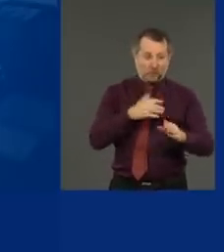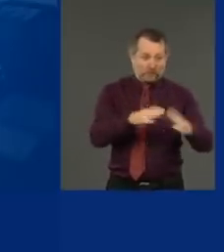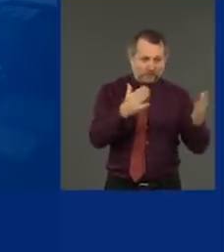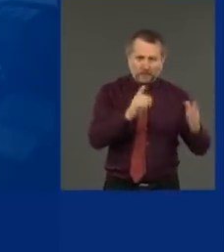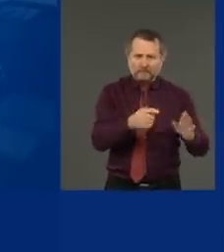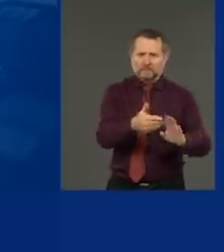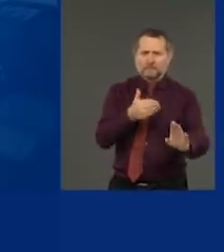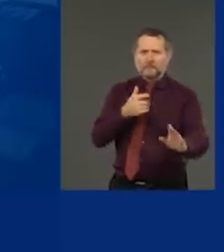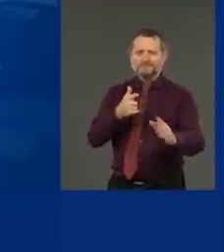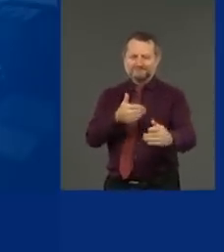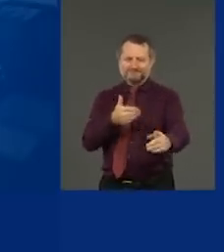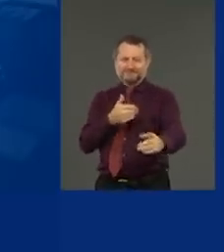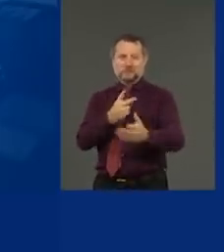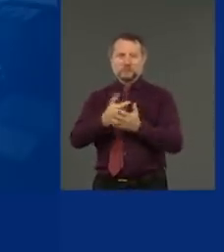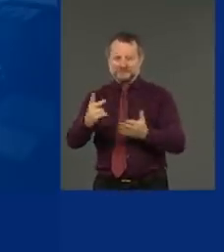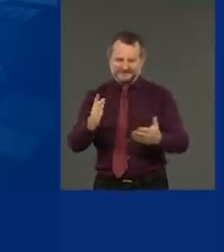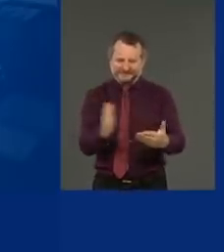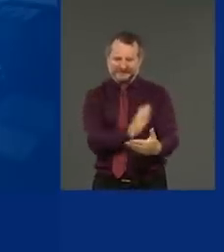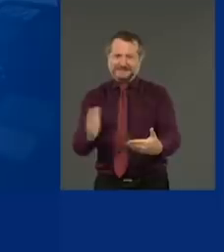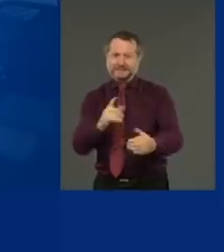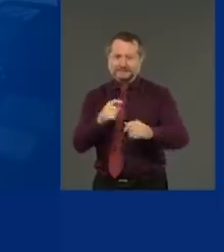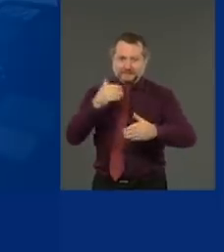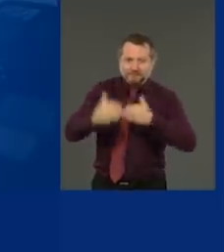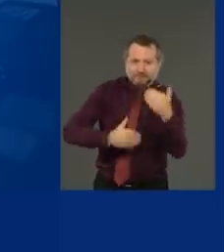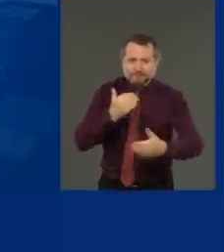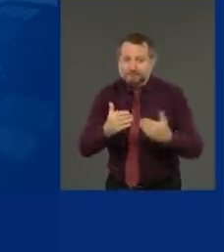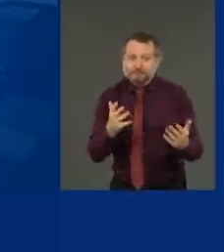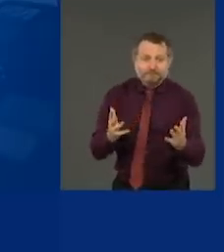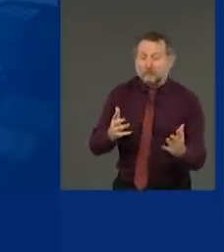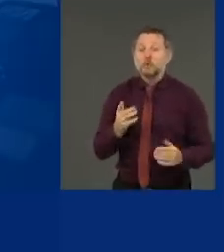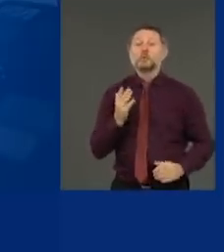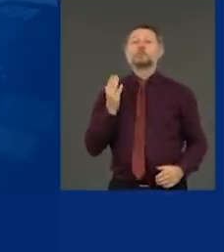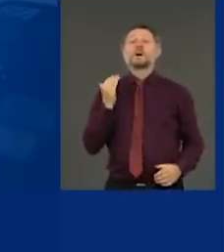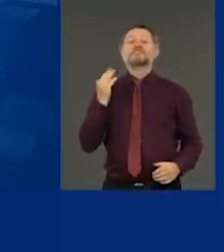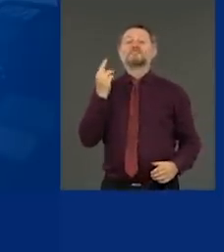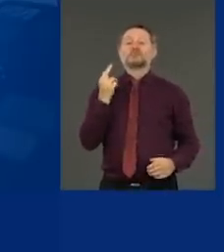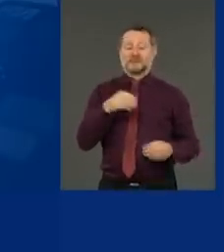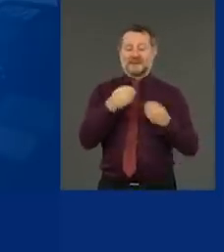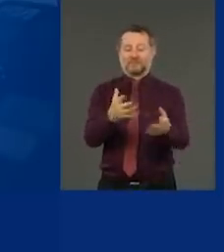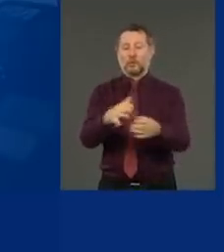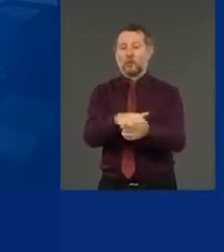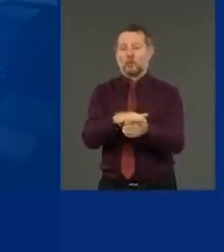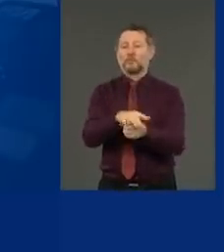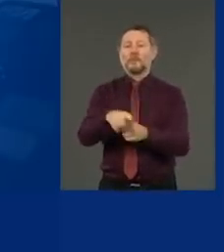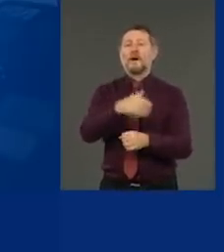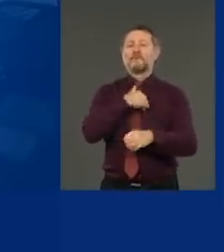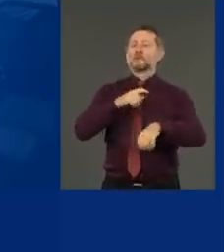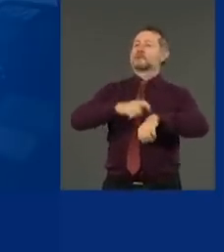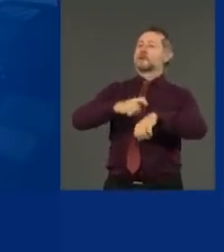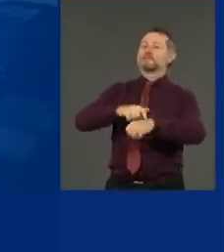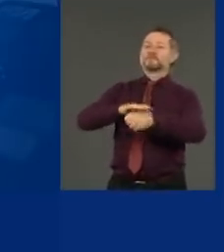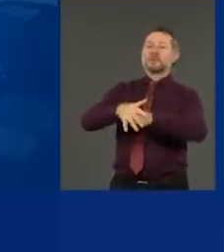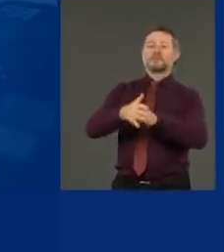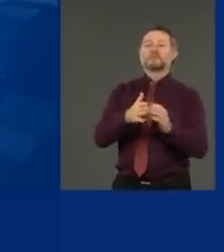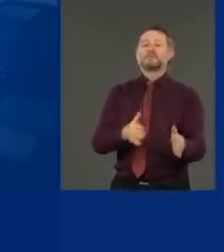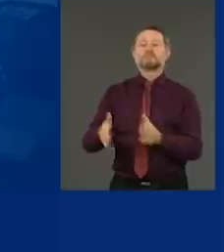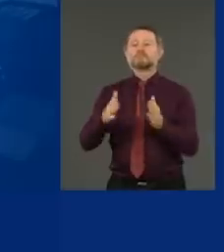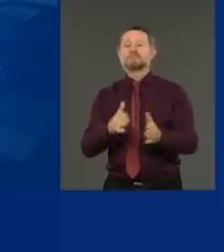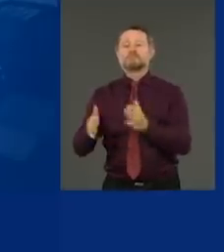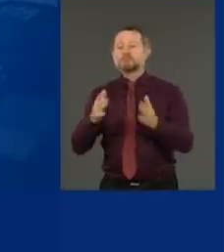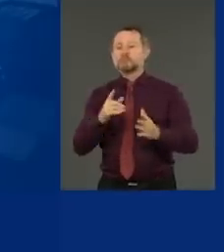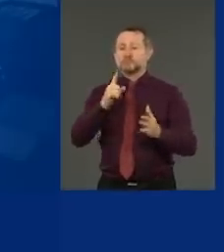that variation is to give localities time if the localities need it. So